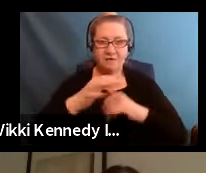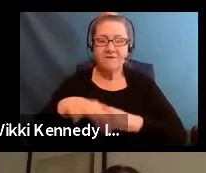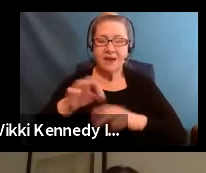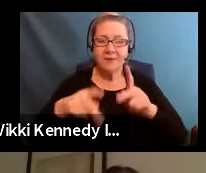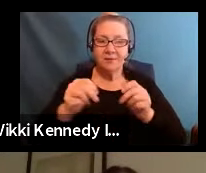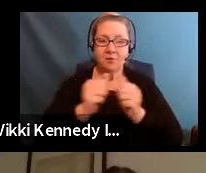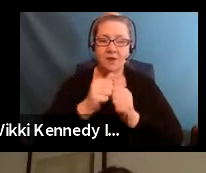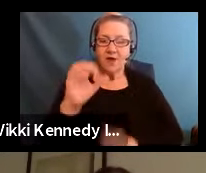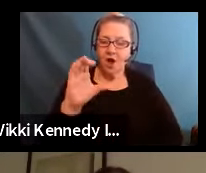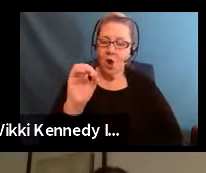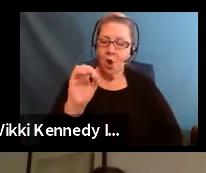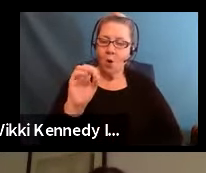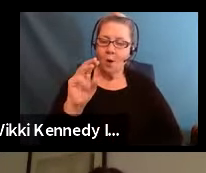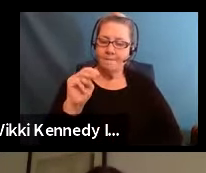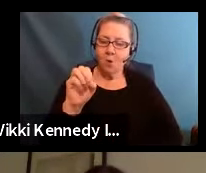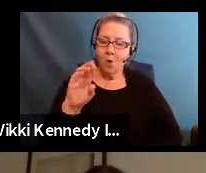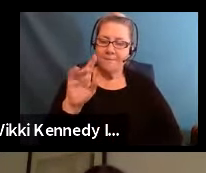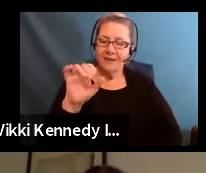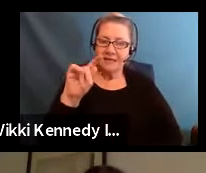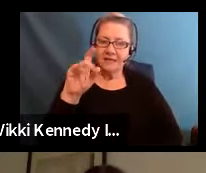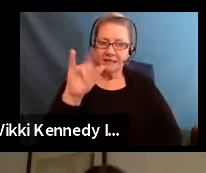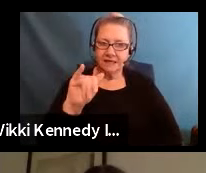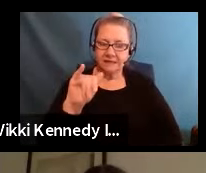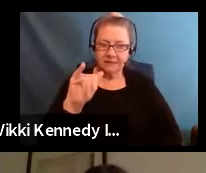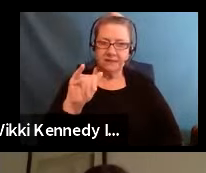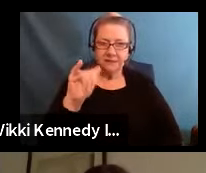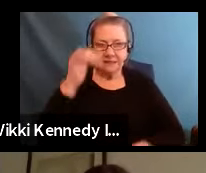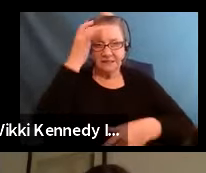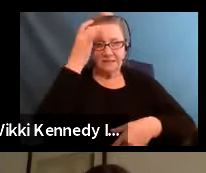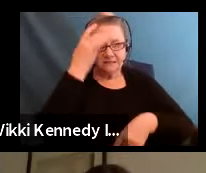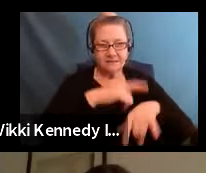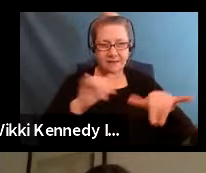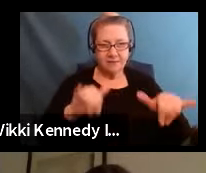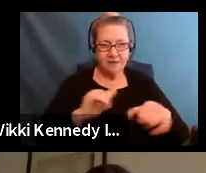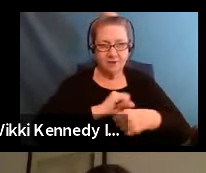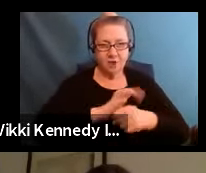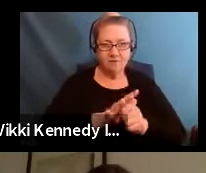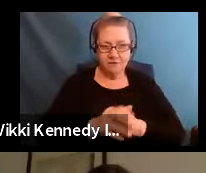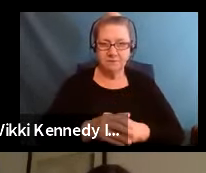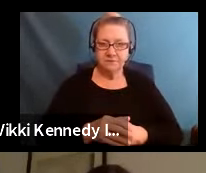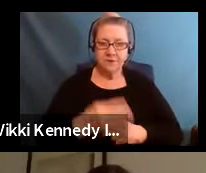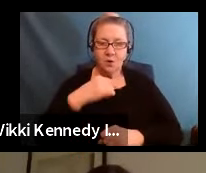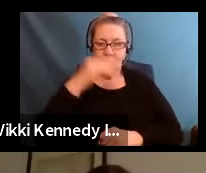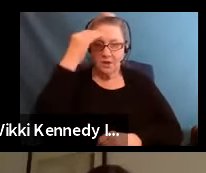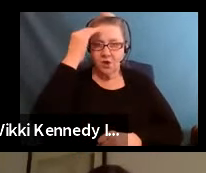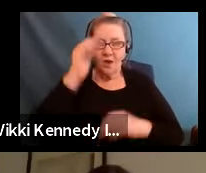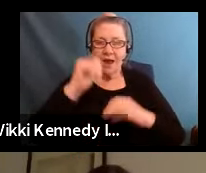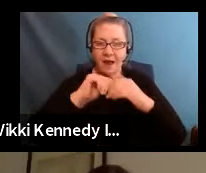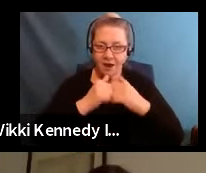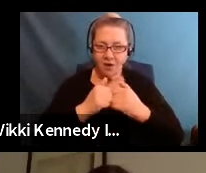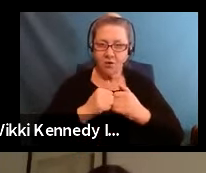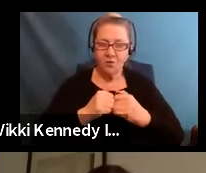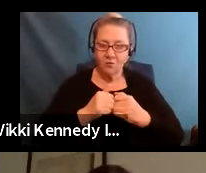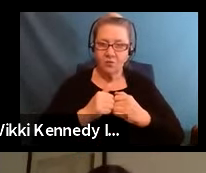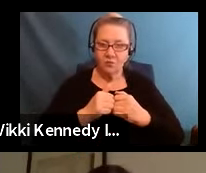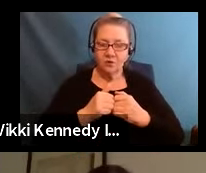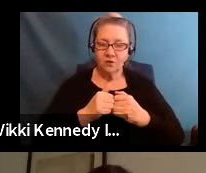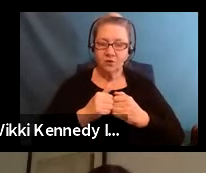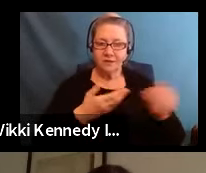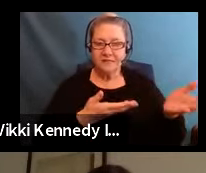know how to slice and dice the data to get to the populations that need it the most. I think to Dr. Edagon's point, the